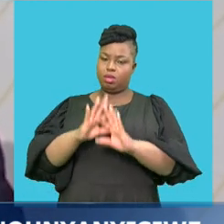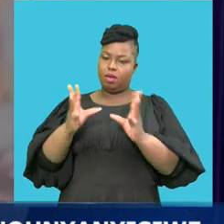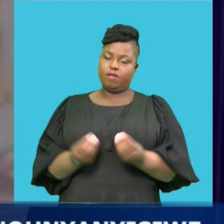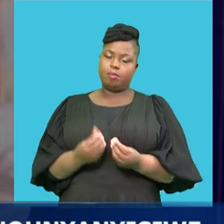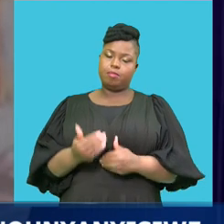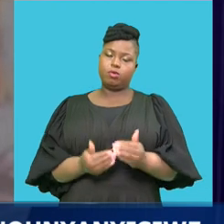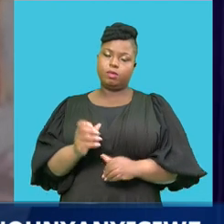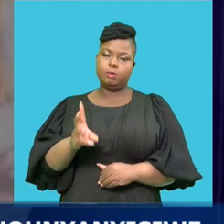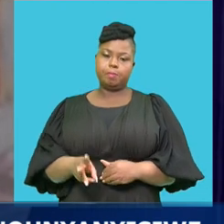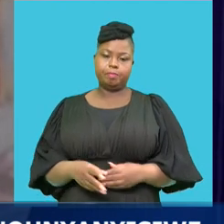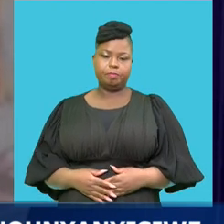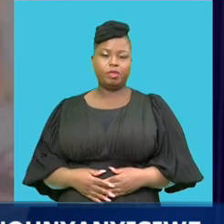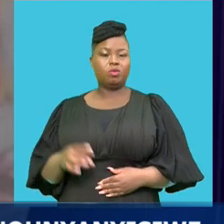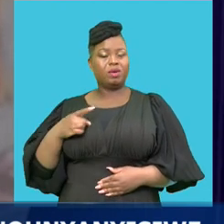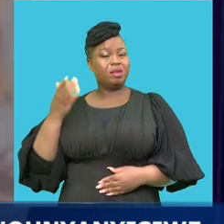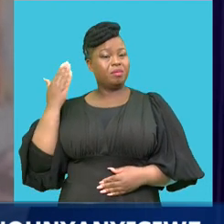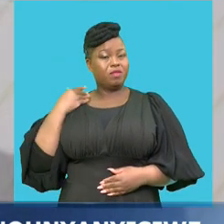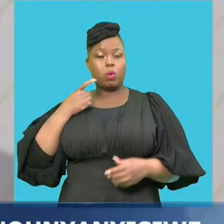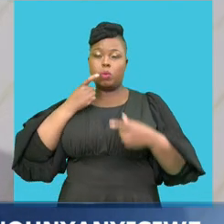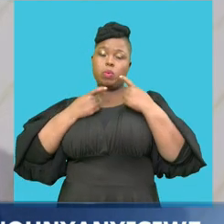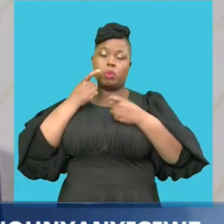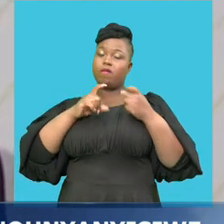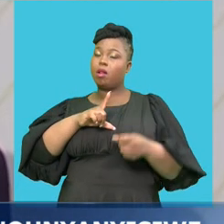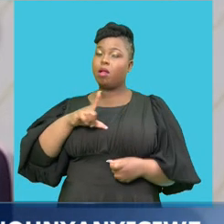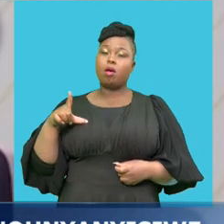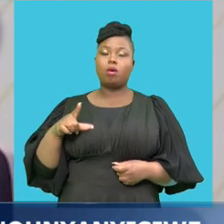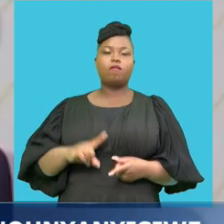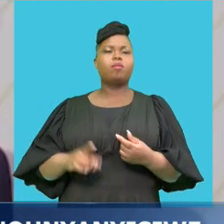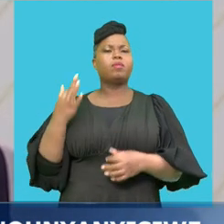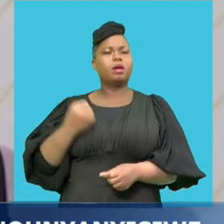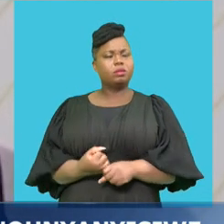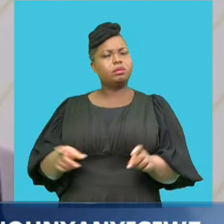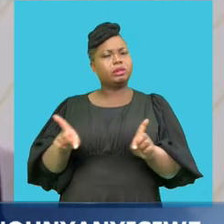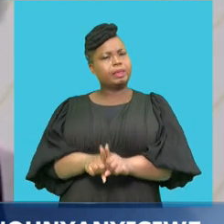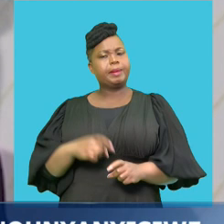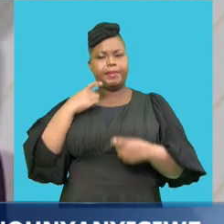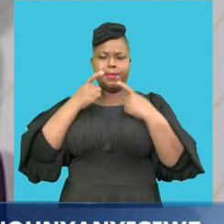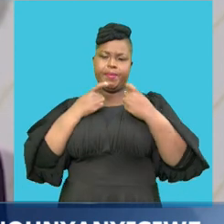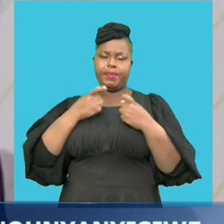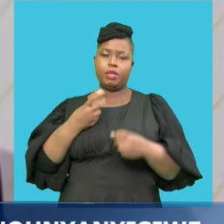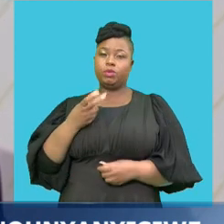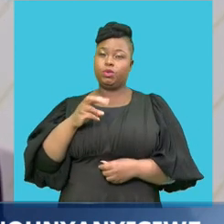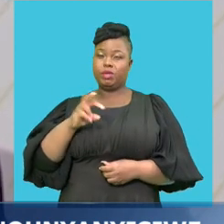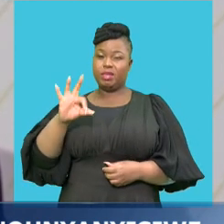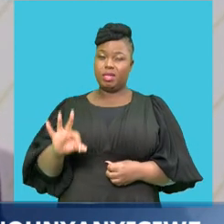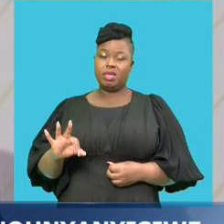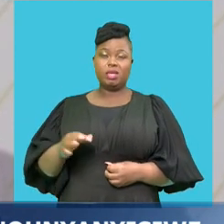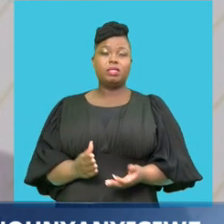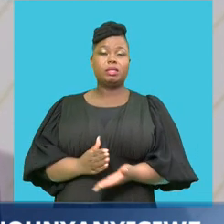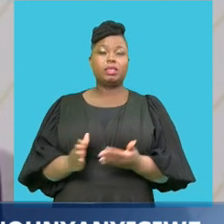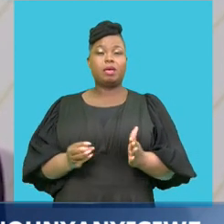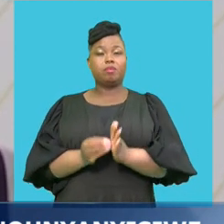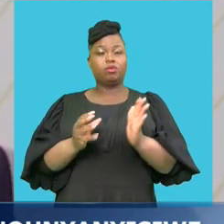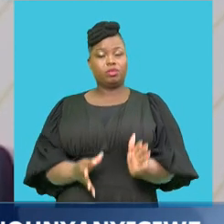dismissal process. There has been this complaint for quite some time from last year as well, 2023, that were raised by some